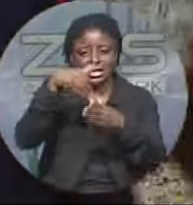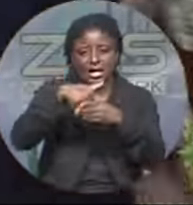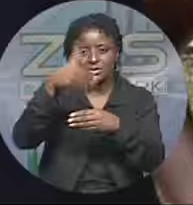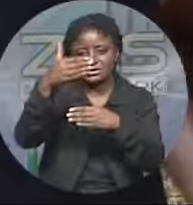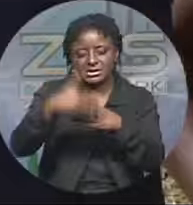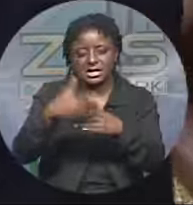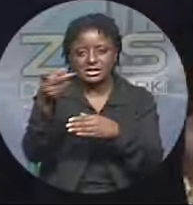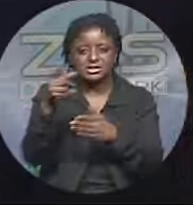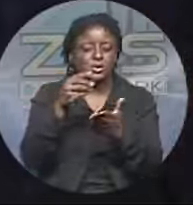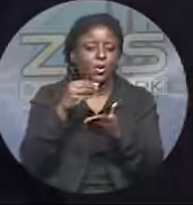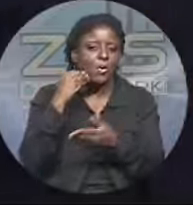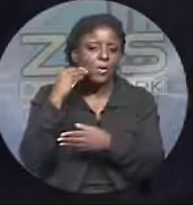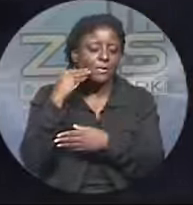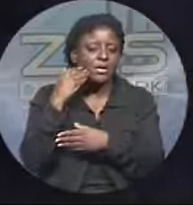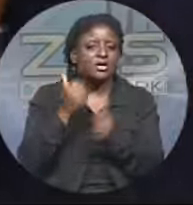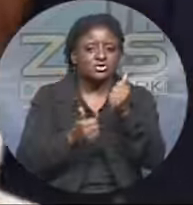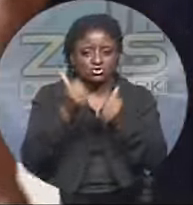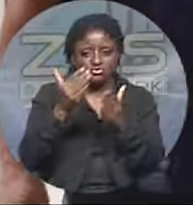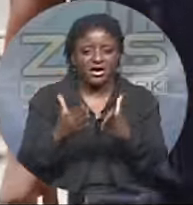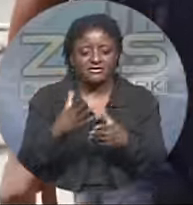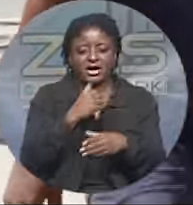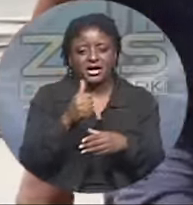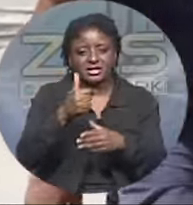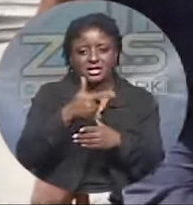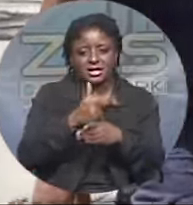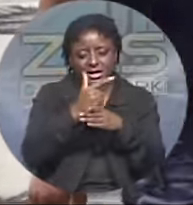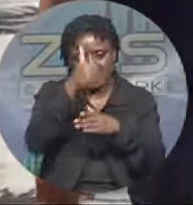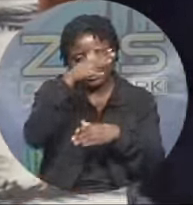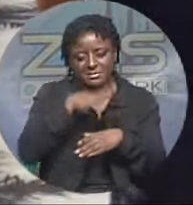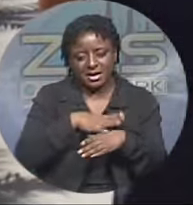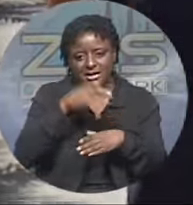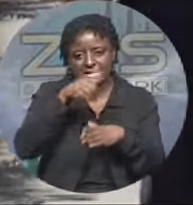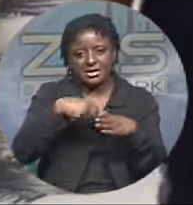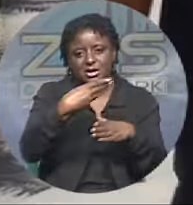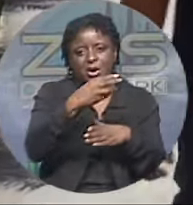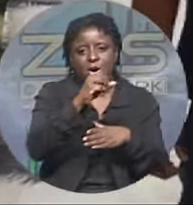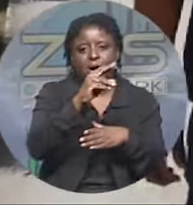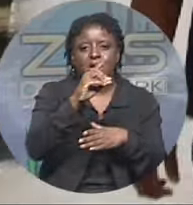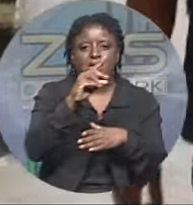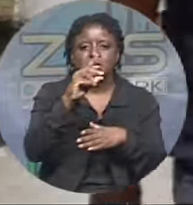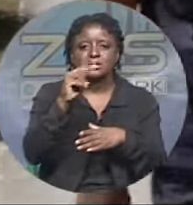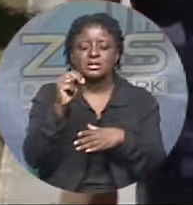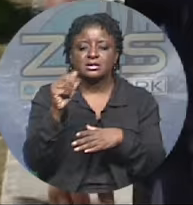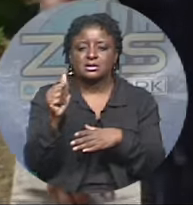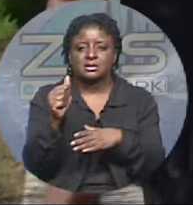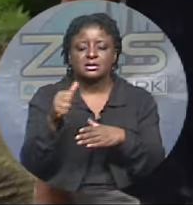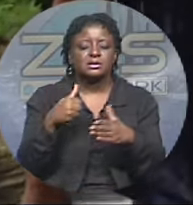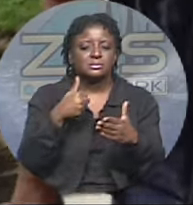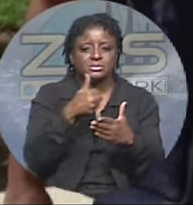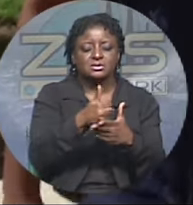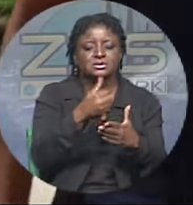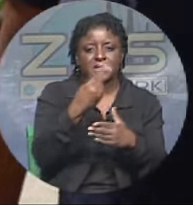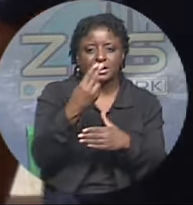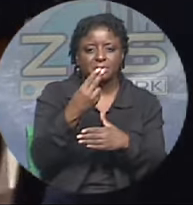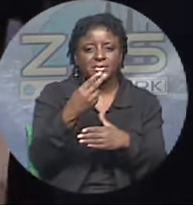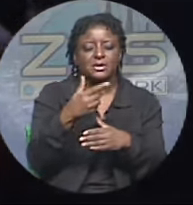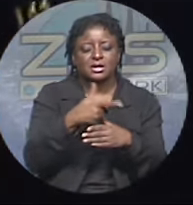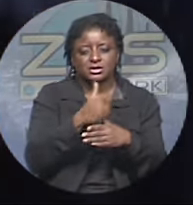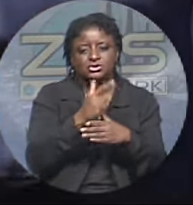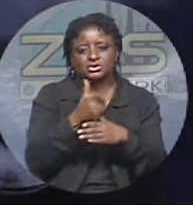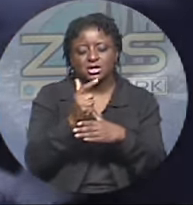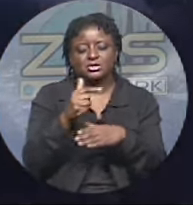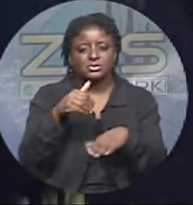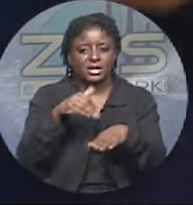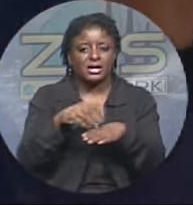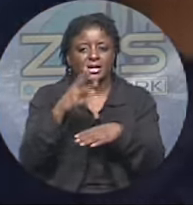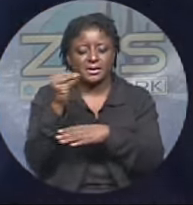and a gunman, inside a Honda Stream pulled up and opened fire on him. He was shot several times, died in